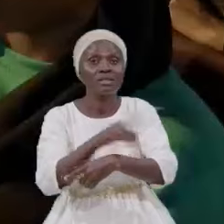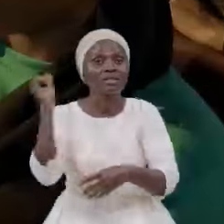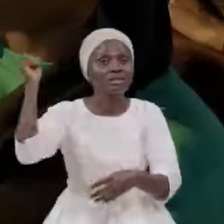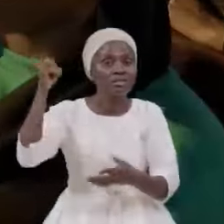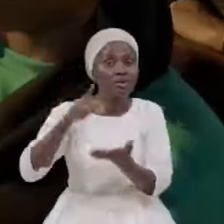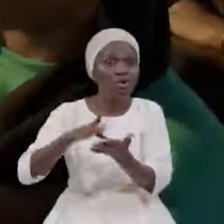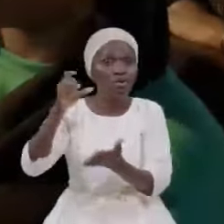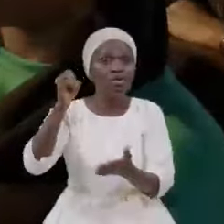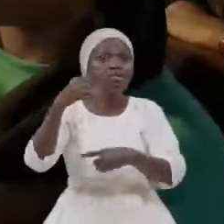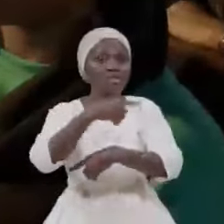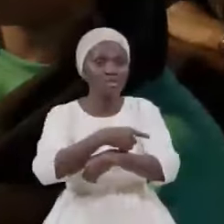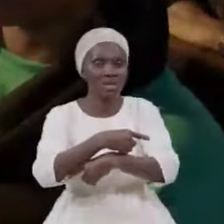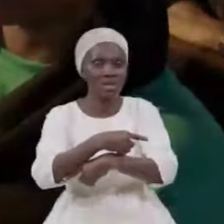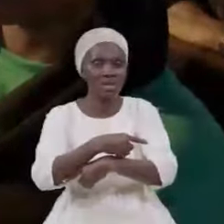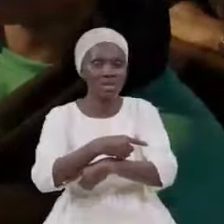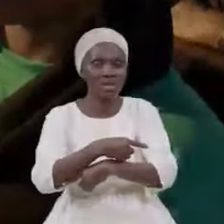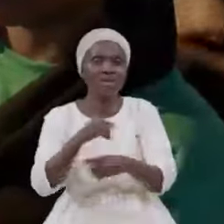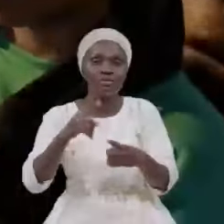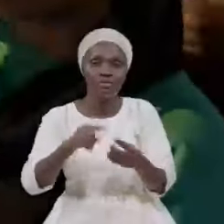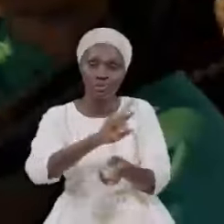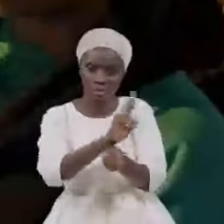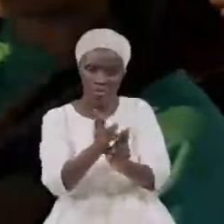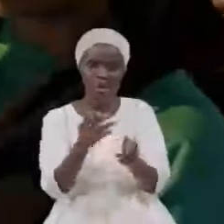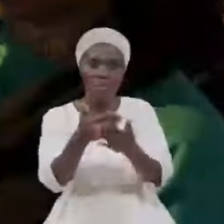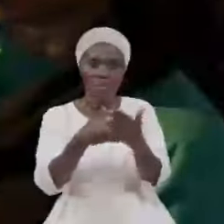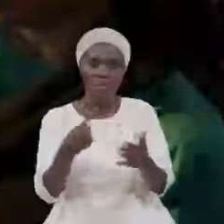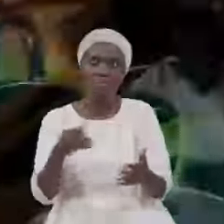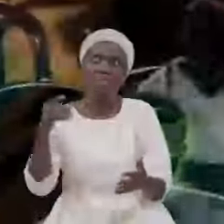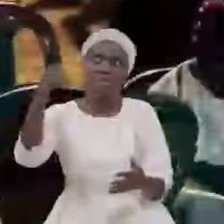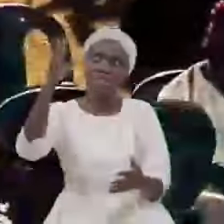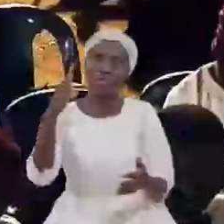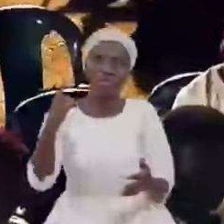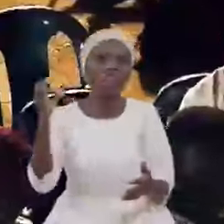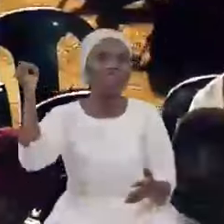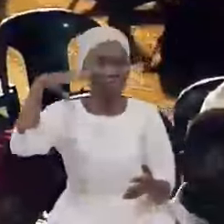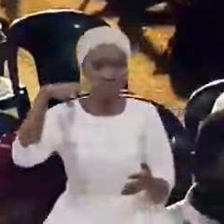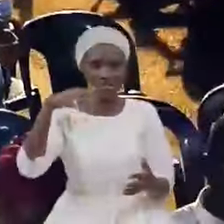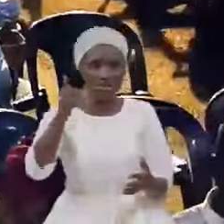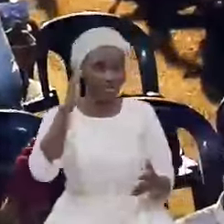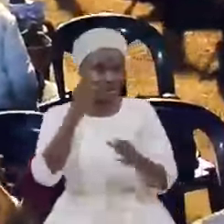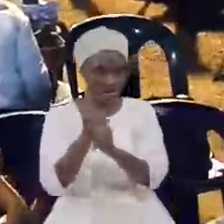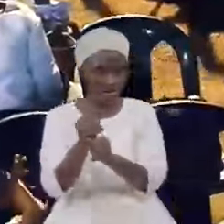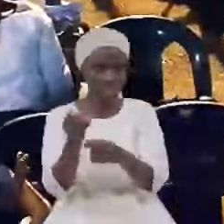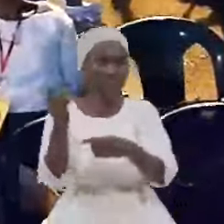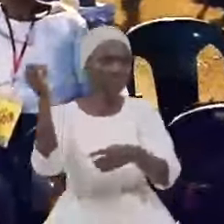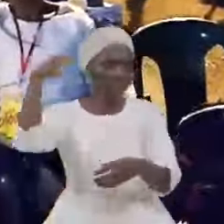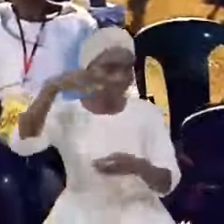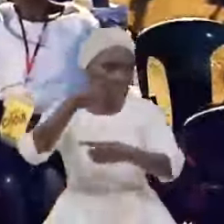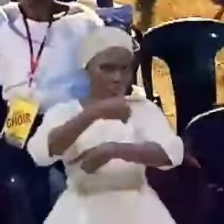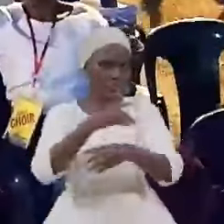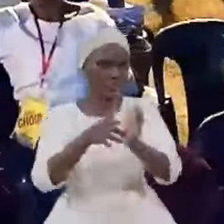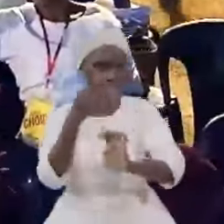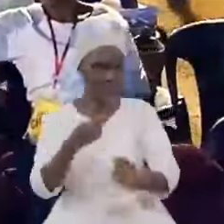today. Yeah. Where am I? Grace today. Yeah. Forgiveness today. Freedom